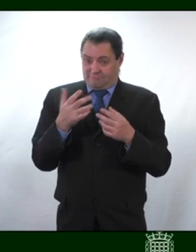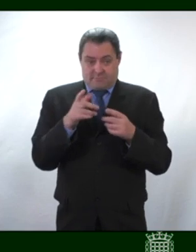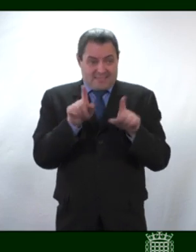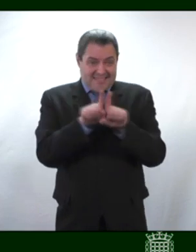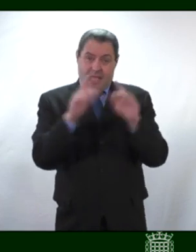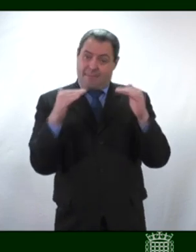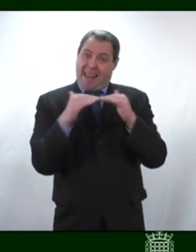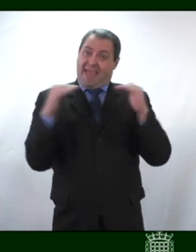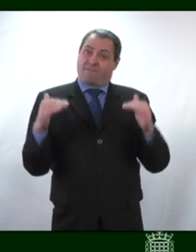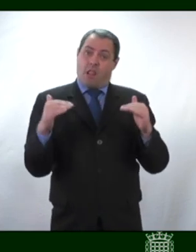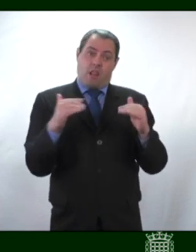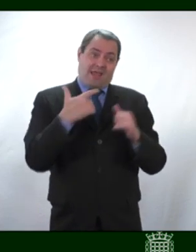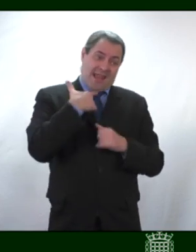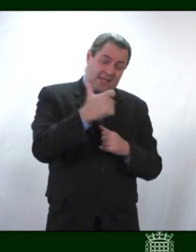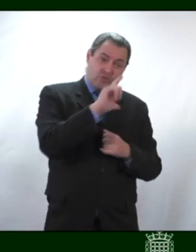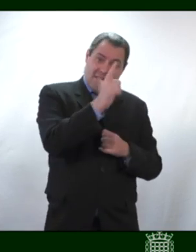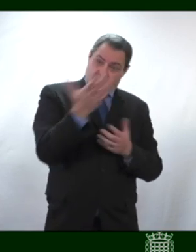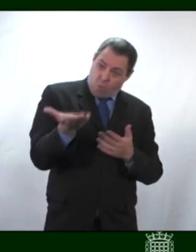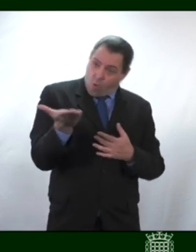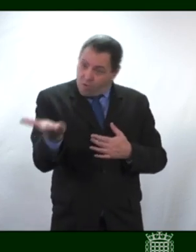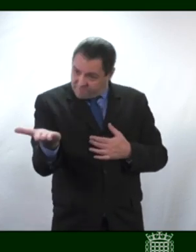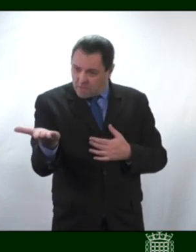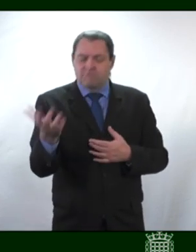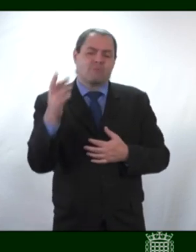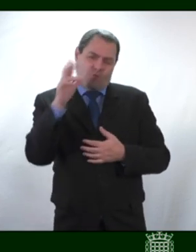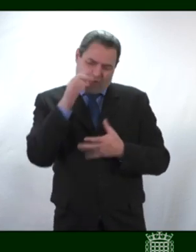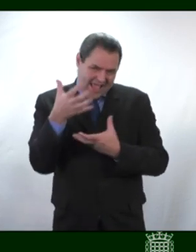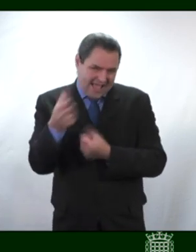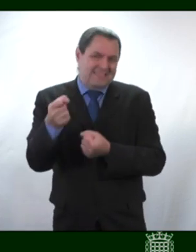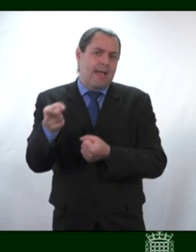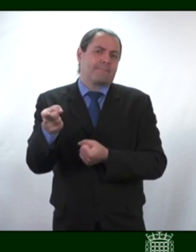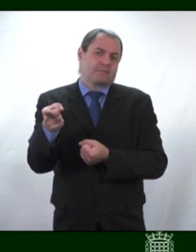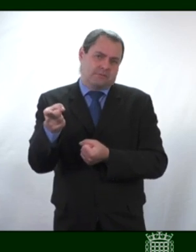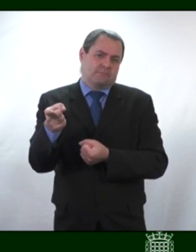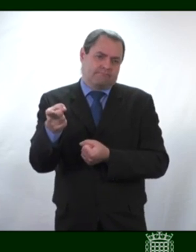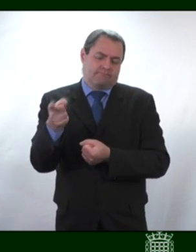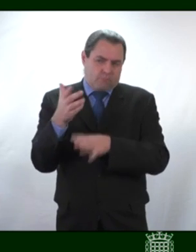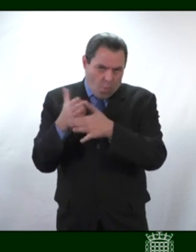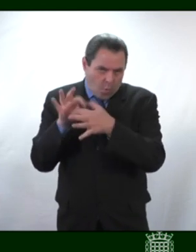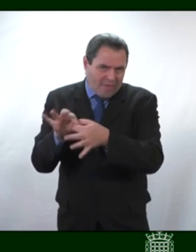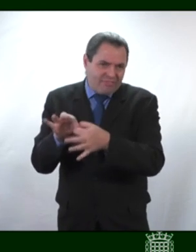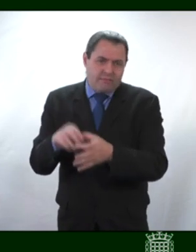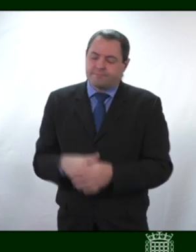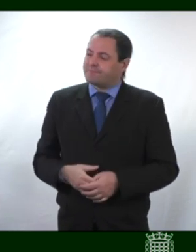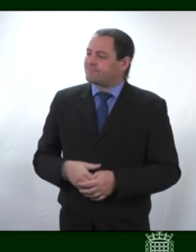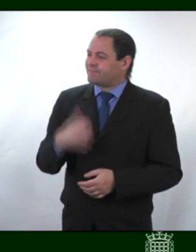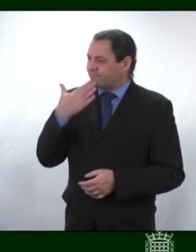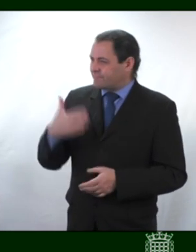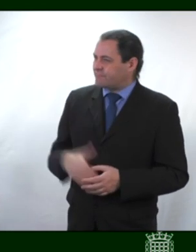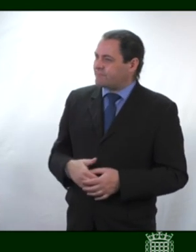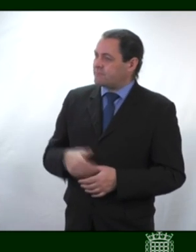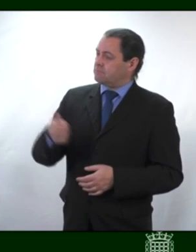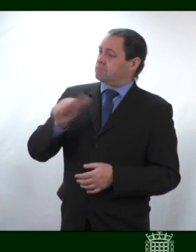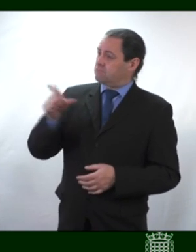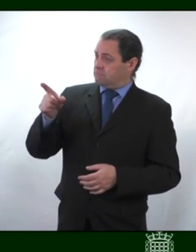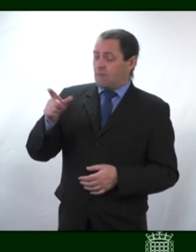support already agreed in Lancashire and Liverpool is on the table, I hope that local leaders will work with us. Desmond Swain. What estimate